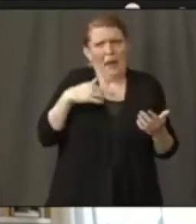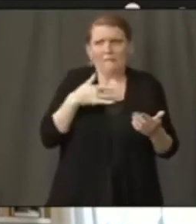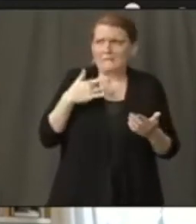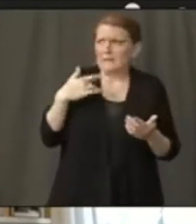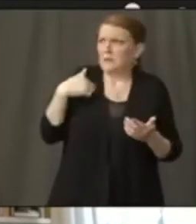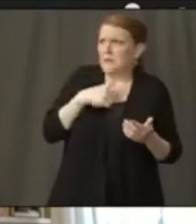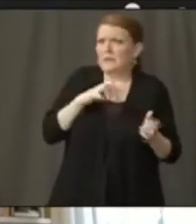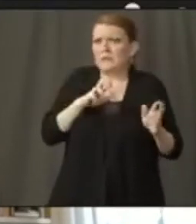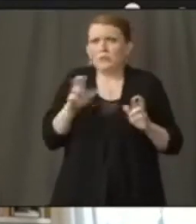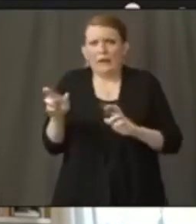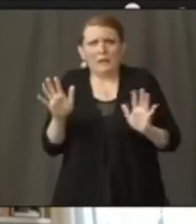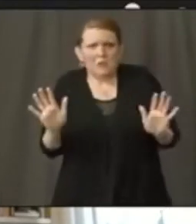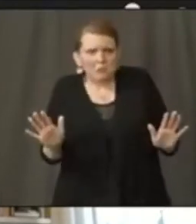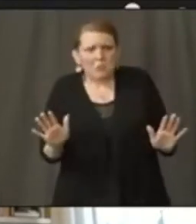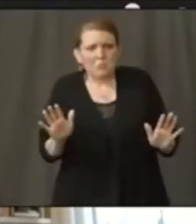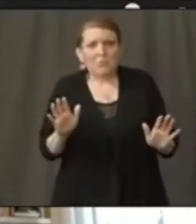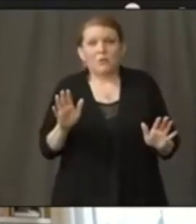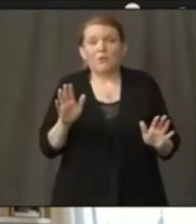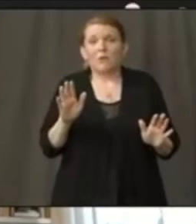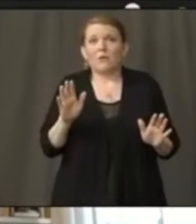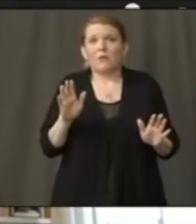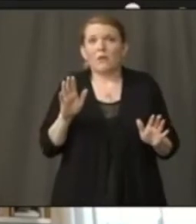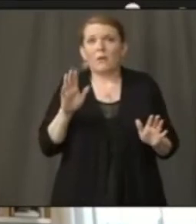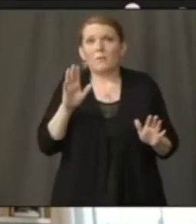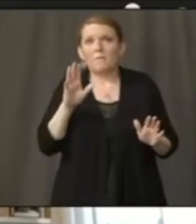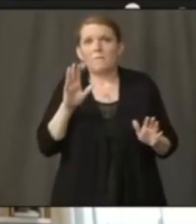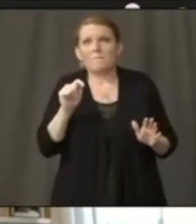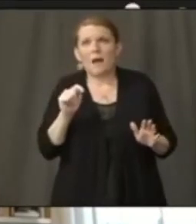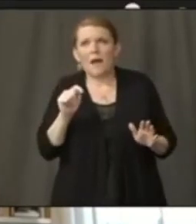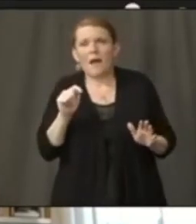will open up outdoor tables for dining.